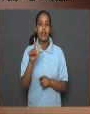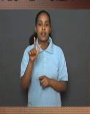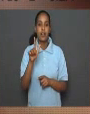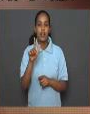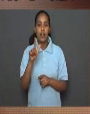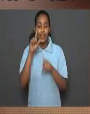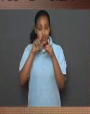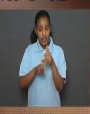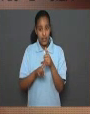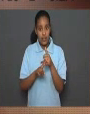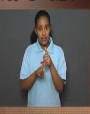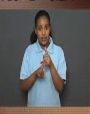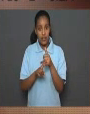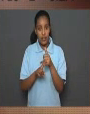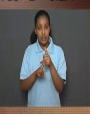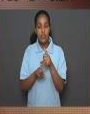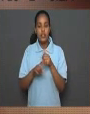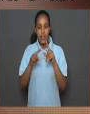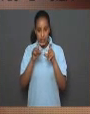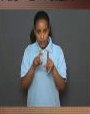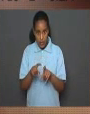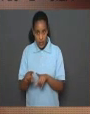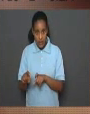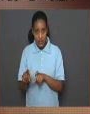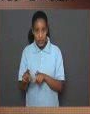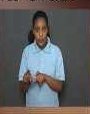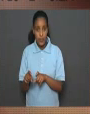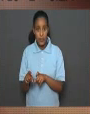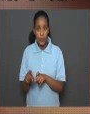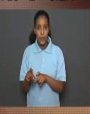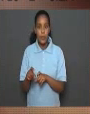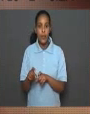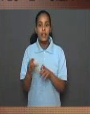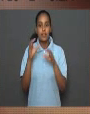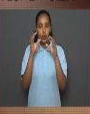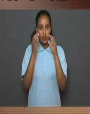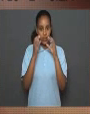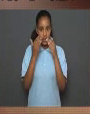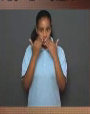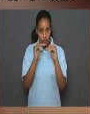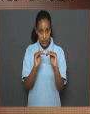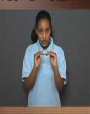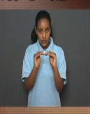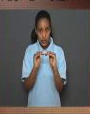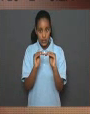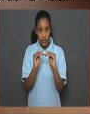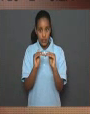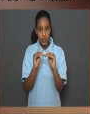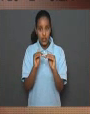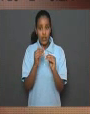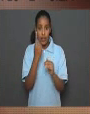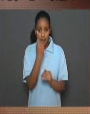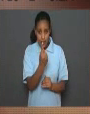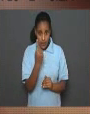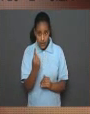the end of the experiment, the concentration of the